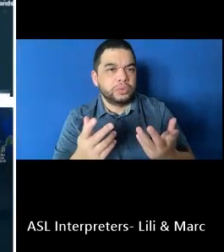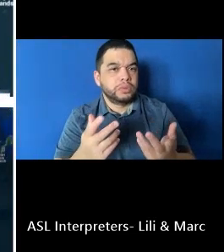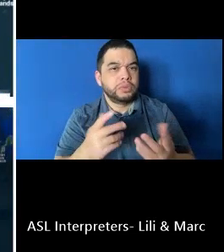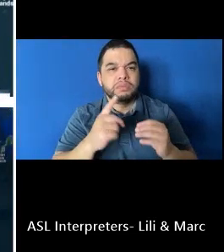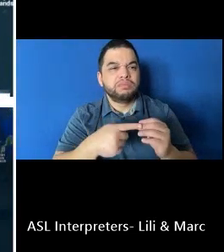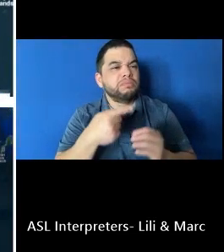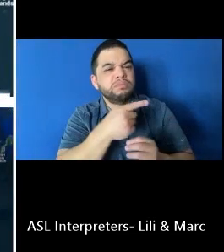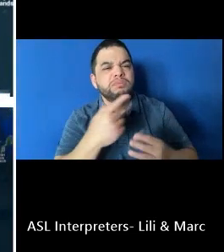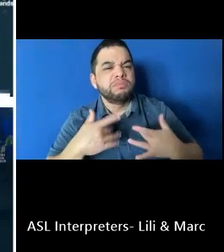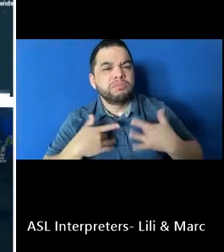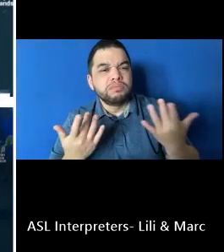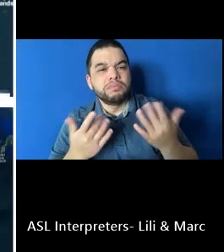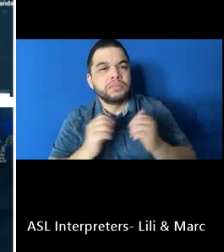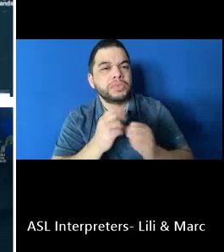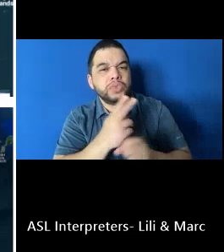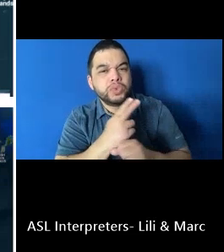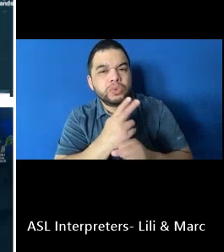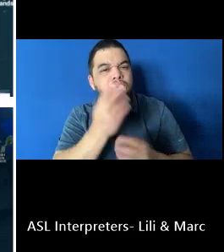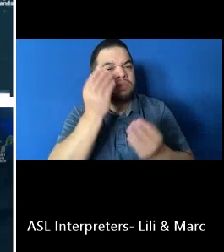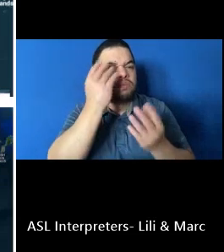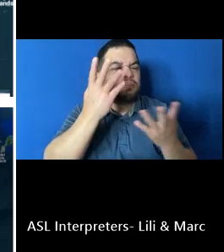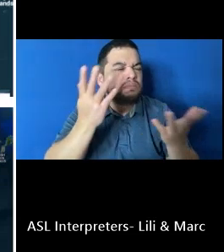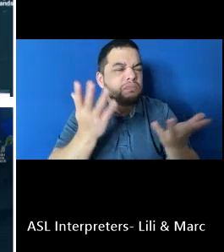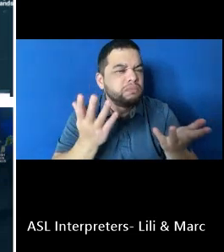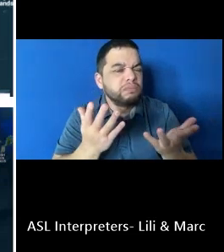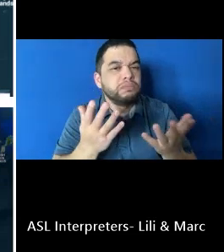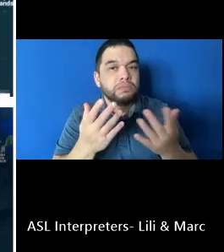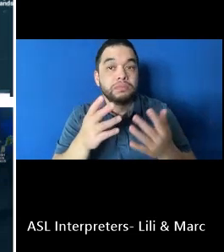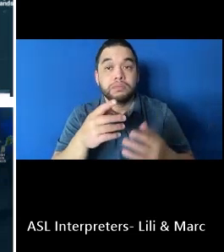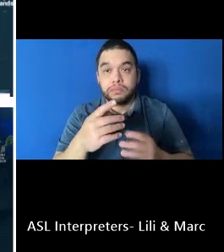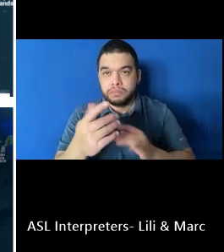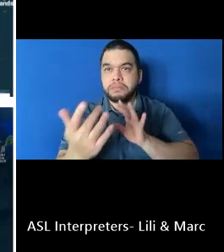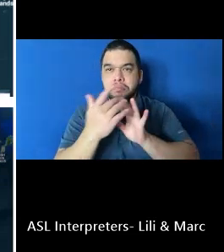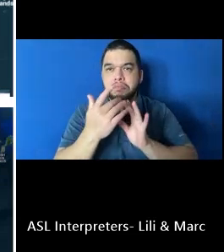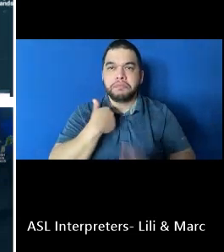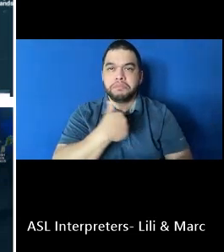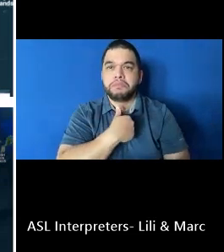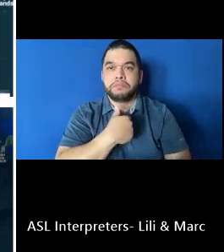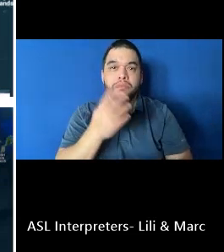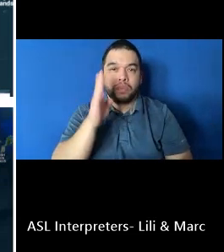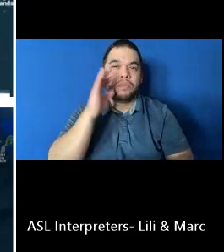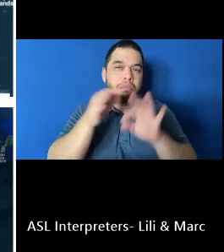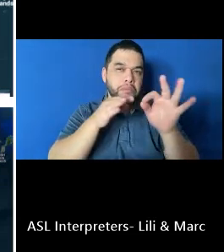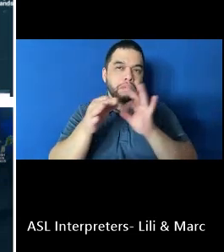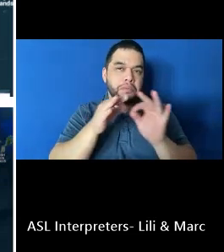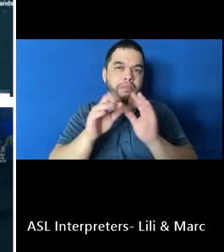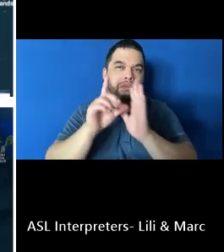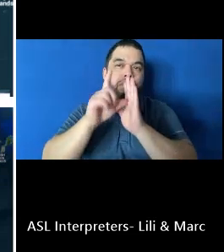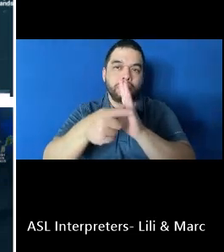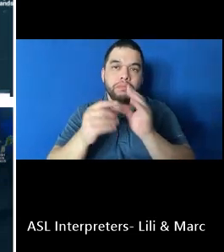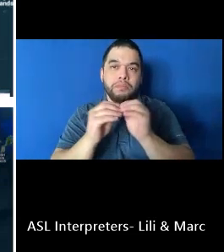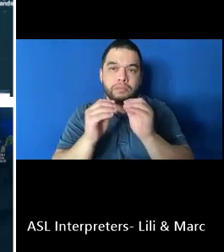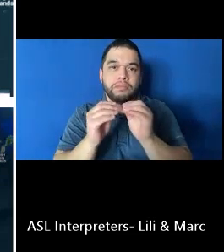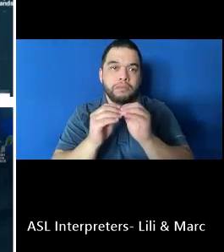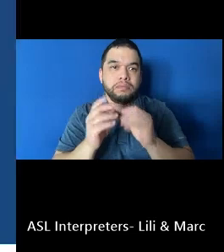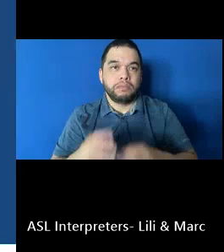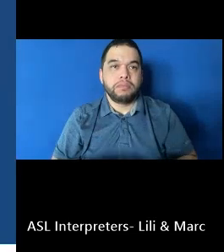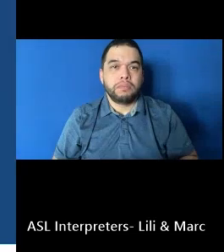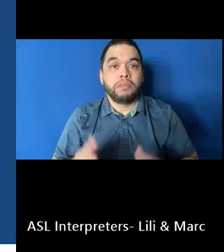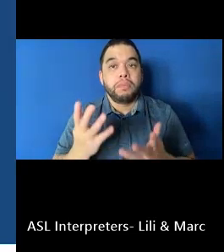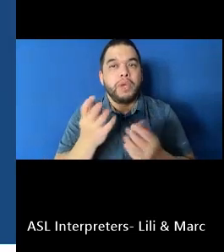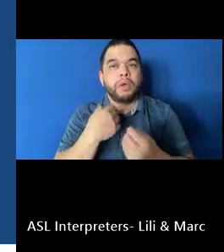this information about this, we can provide more context of